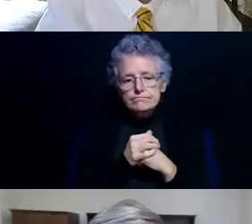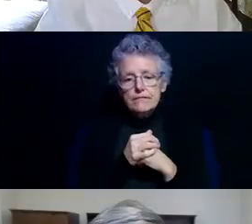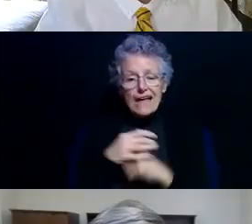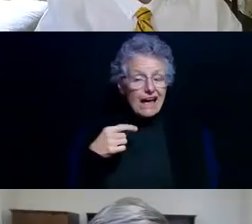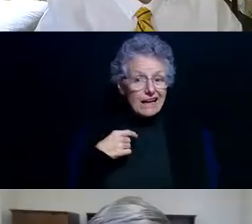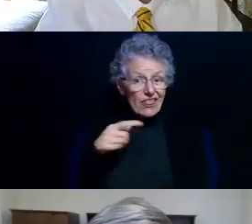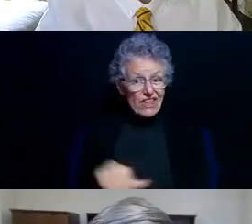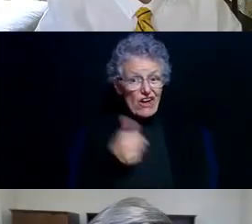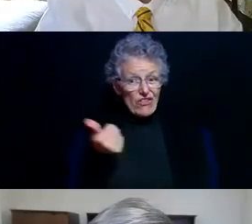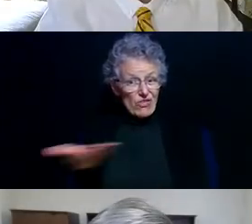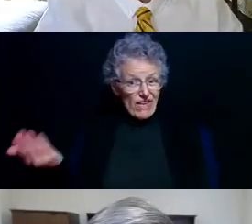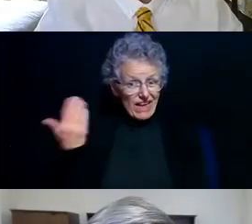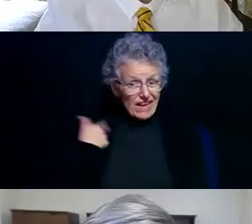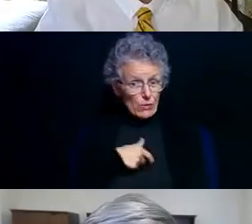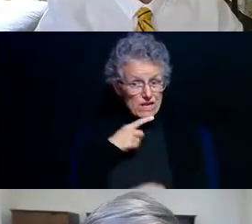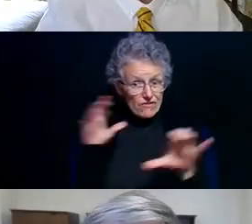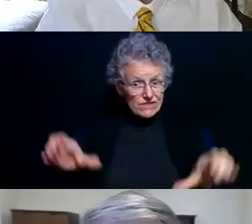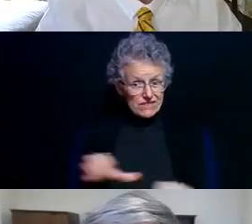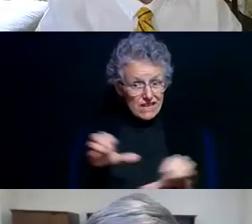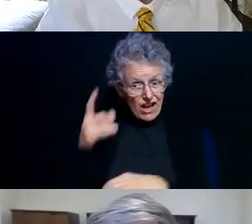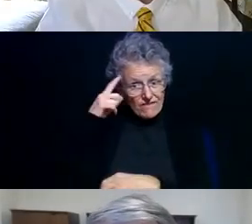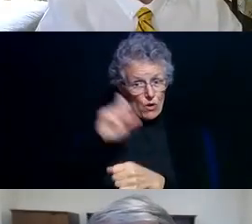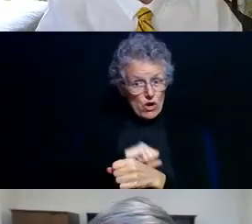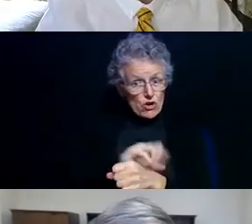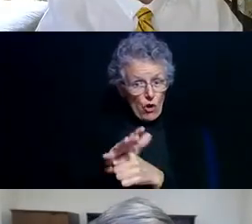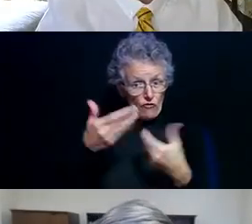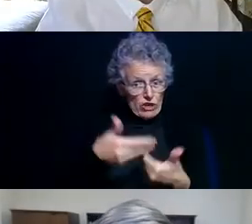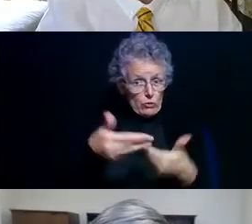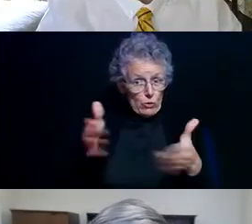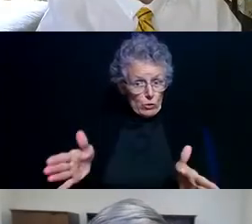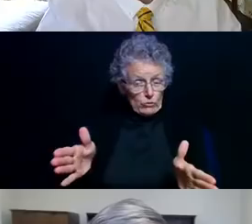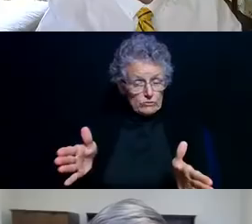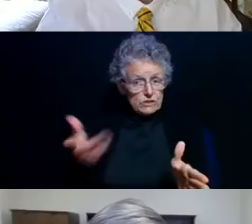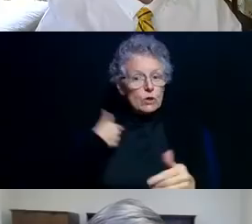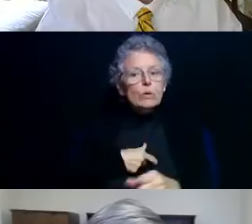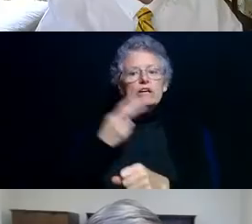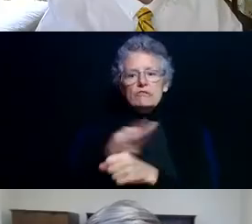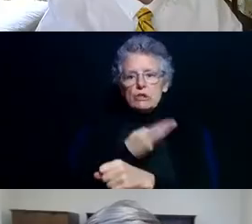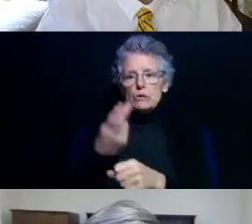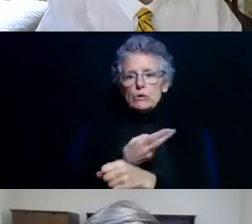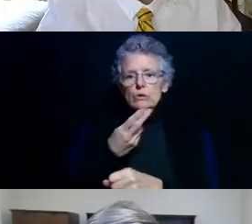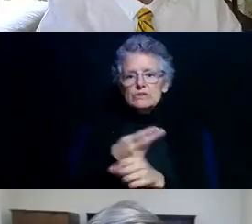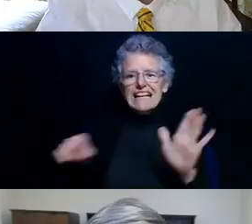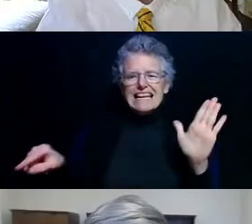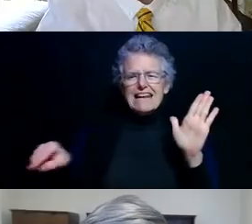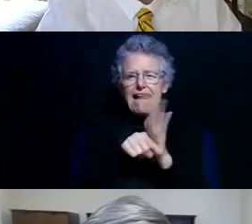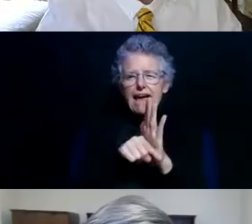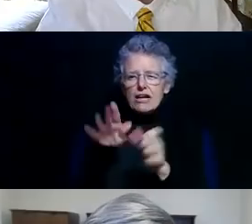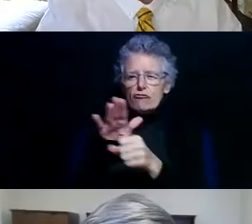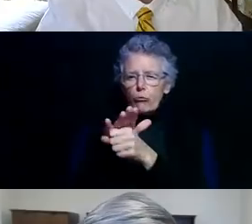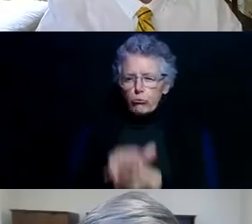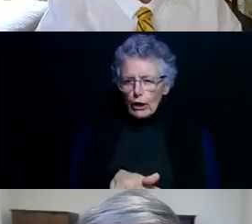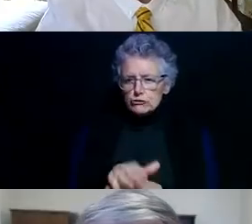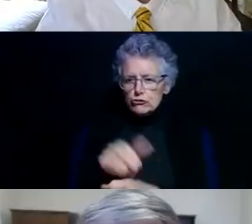The other thing that we've done for COVID rooms is also to use negative pressure and